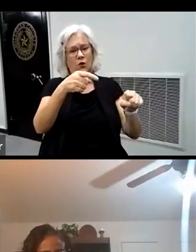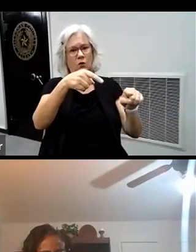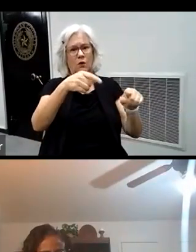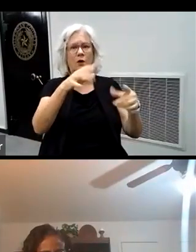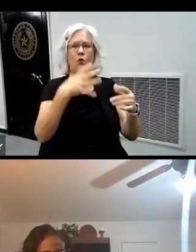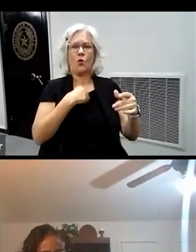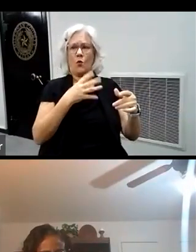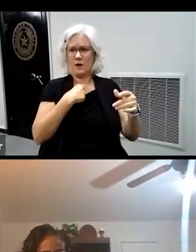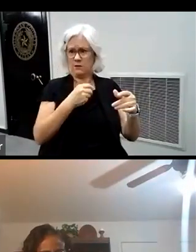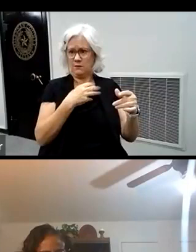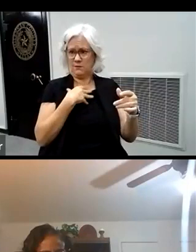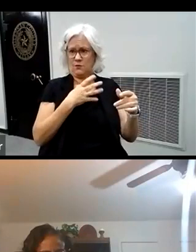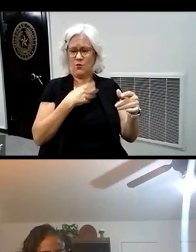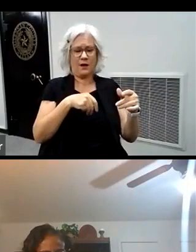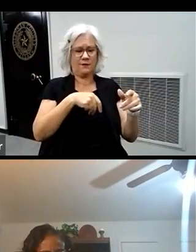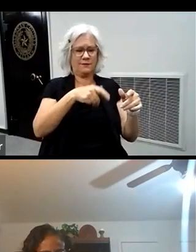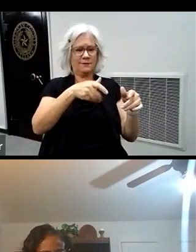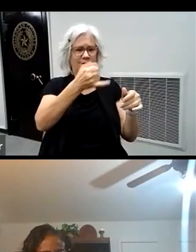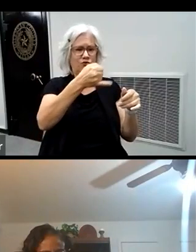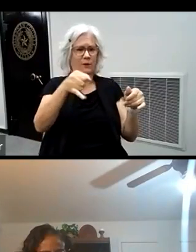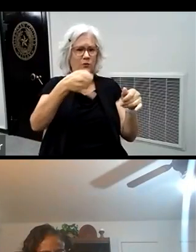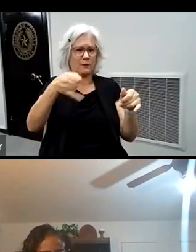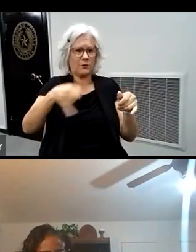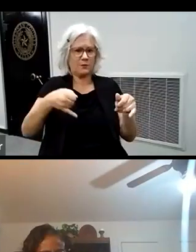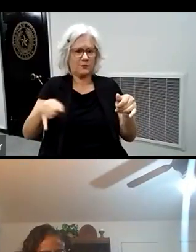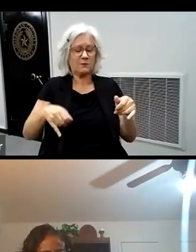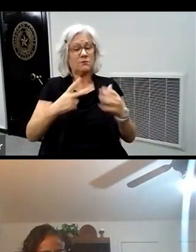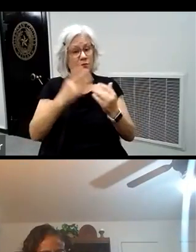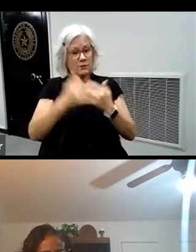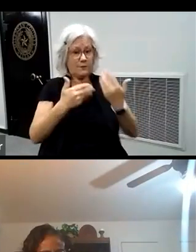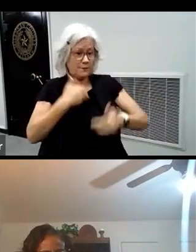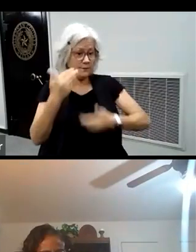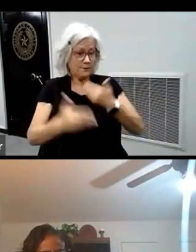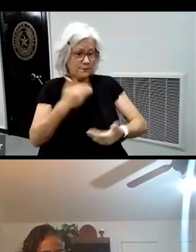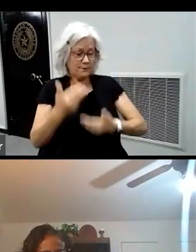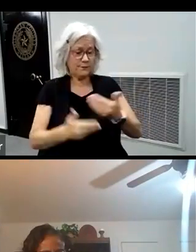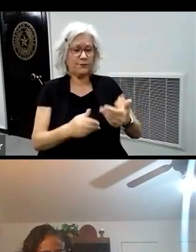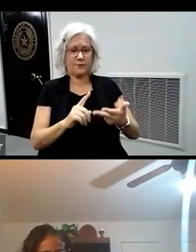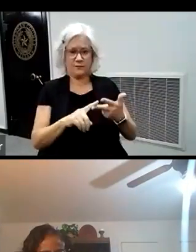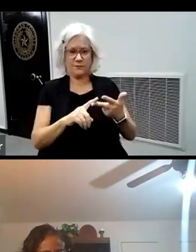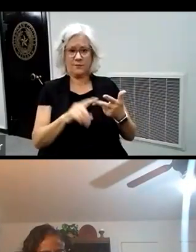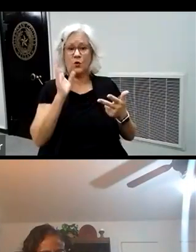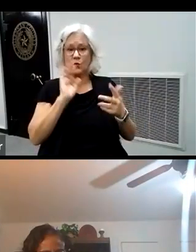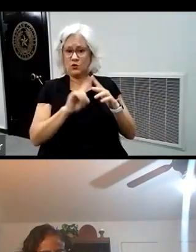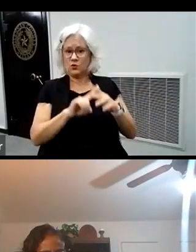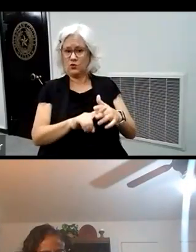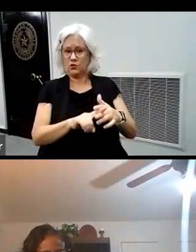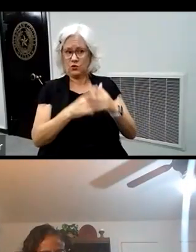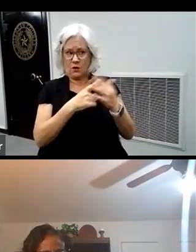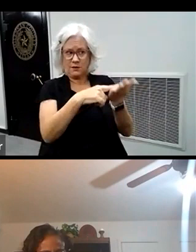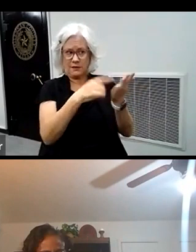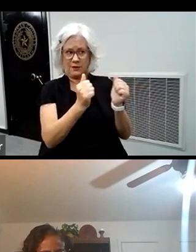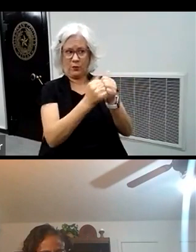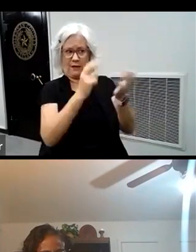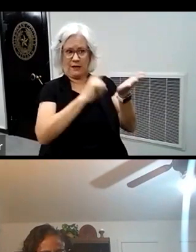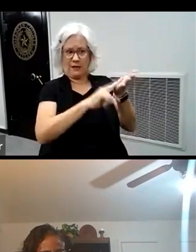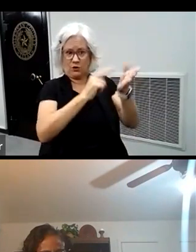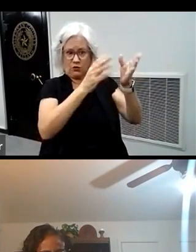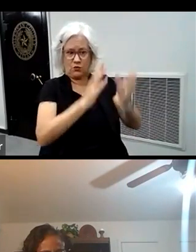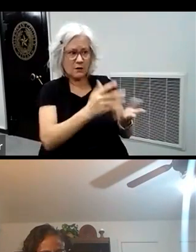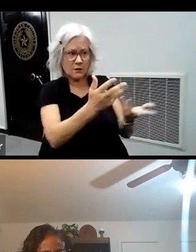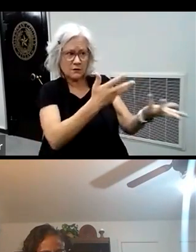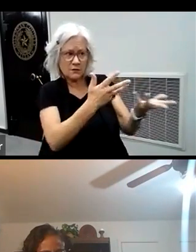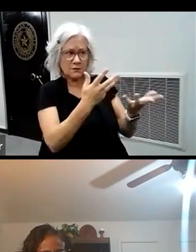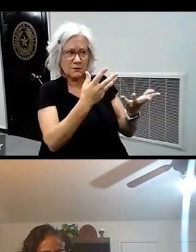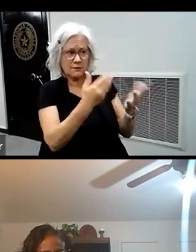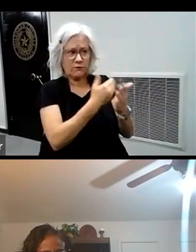that project's going well. We are going to start addressing our contractors again and coming up with some fresh pricing on